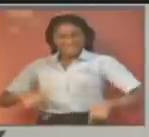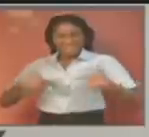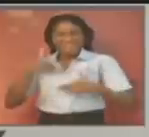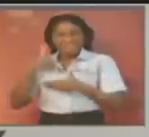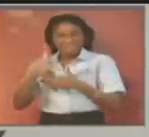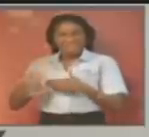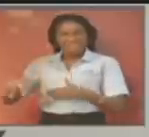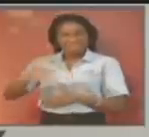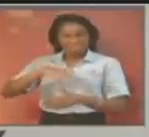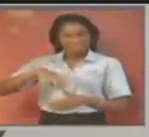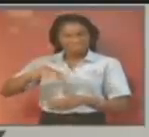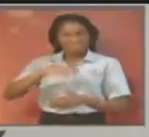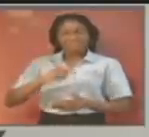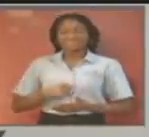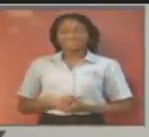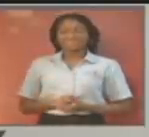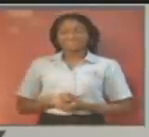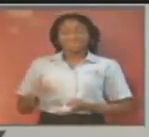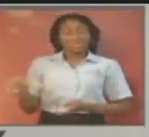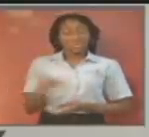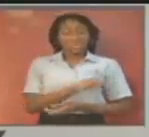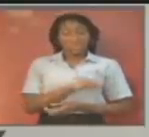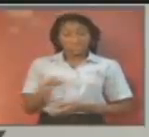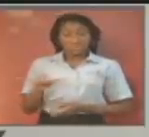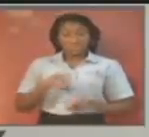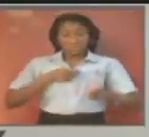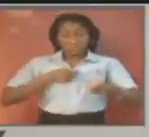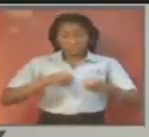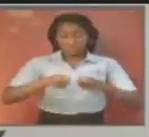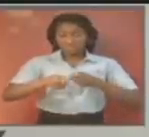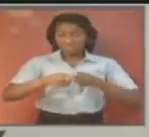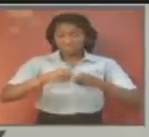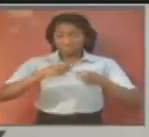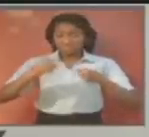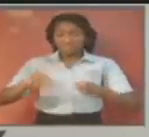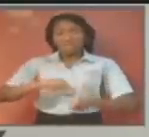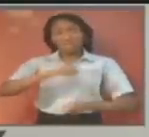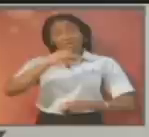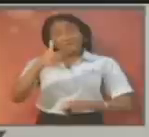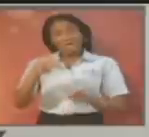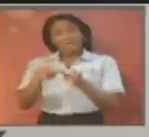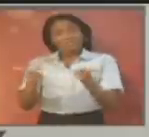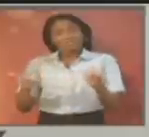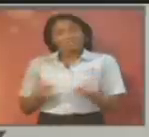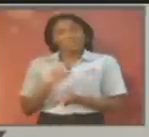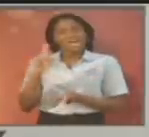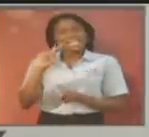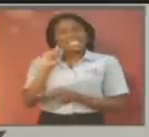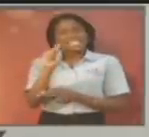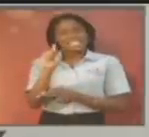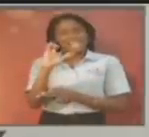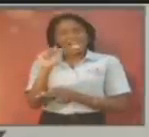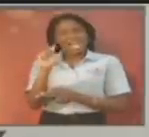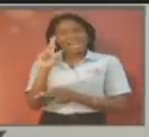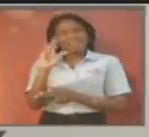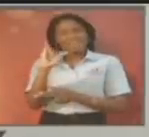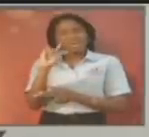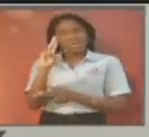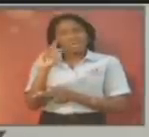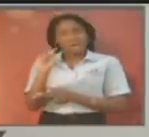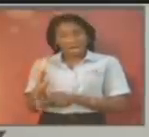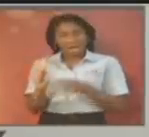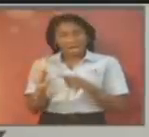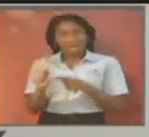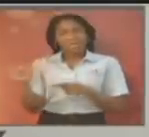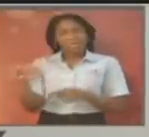We have also managed the mass vaccination site at the Racket Center in Tacarigua on behalf of the Ministry of